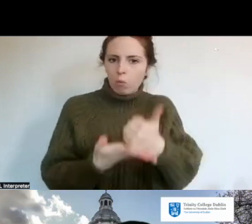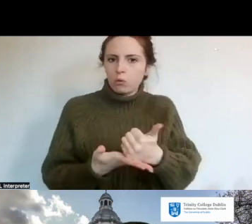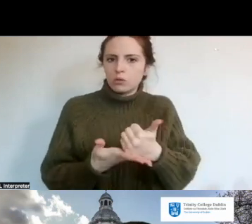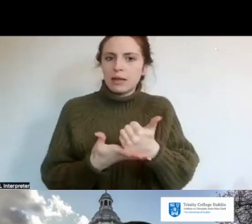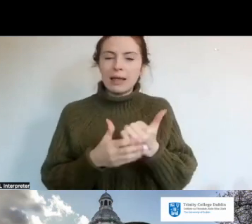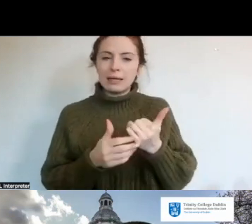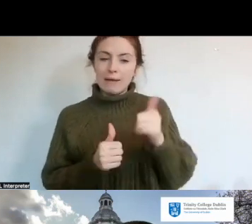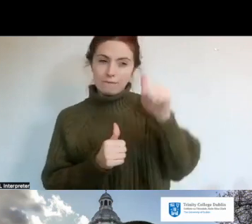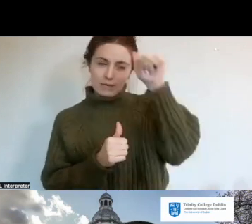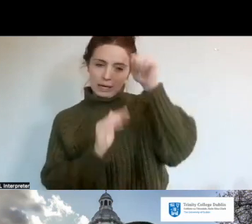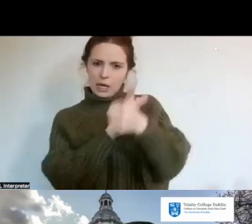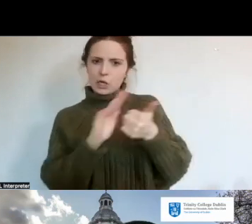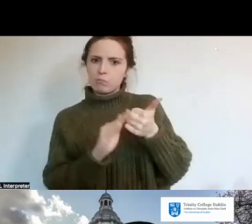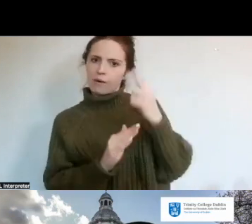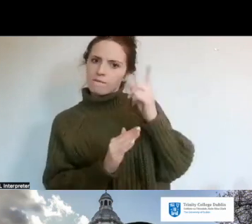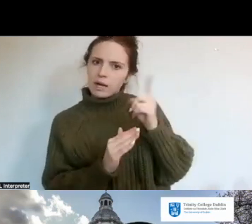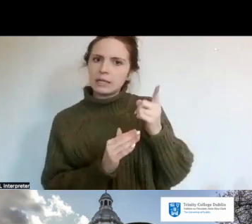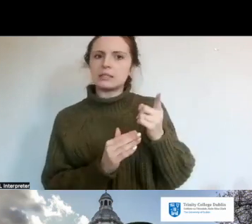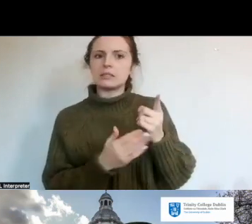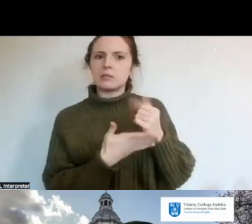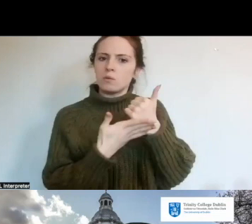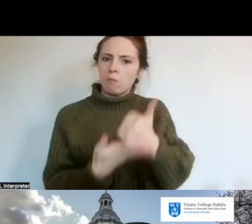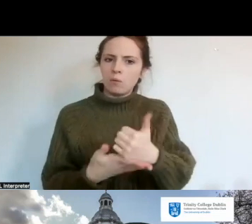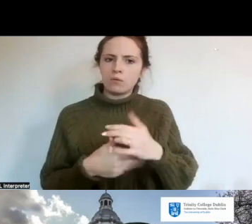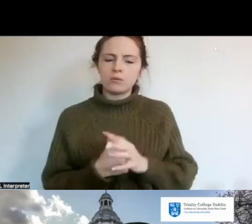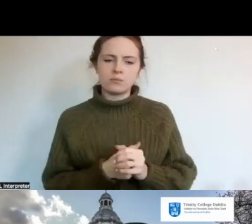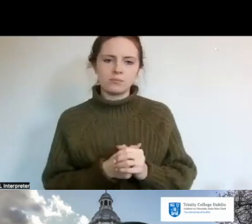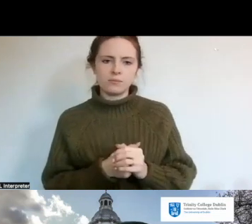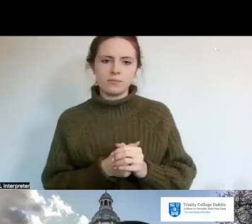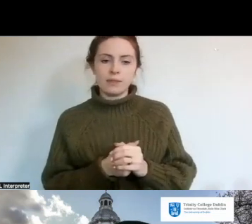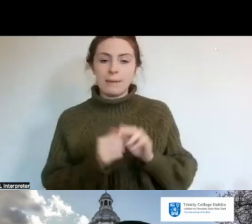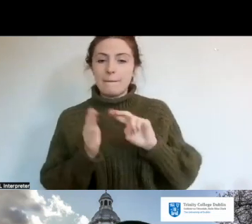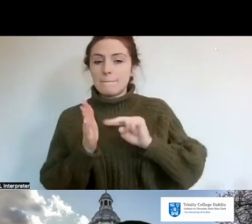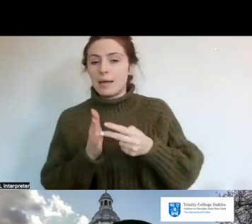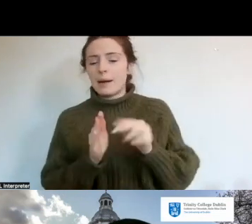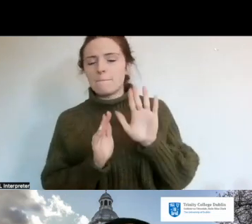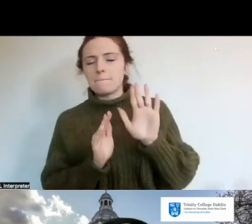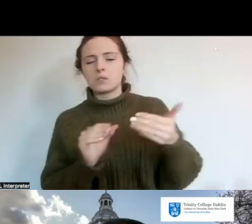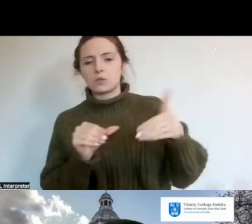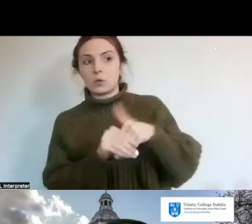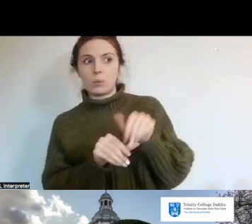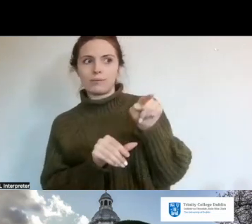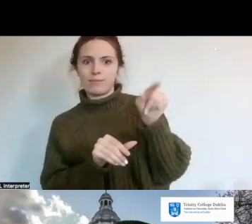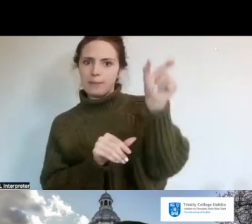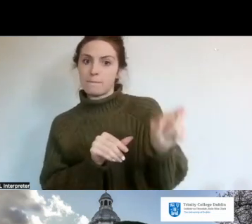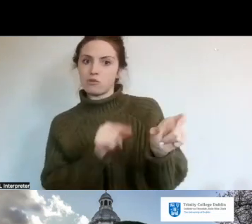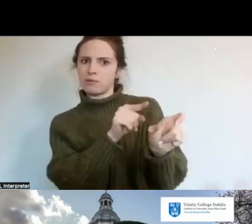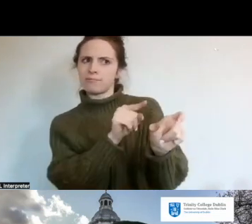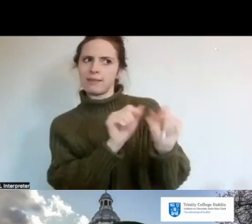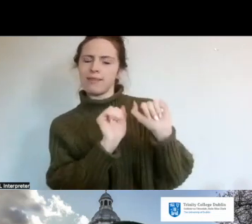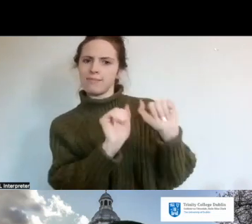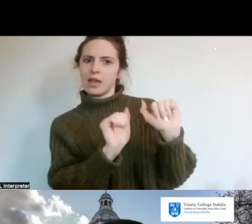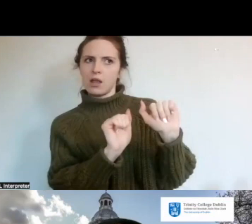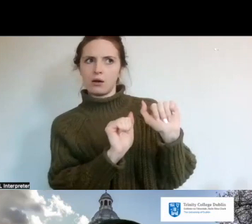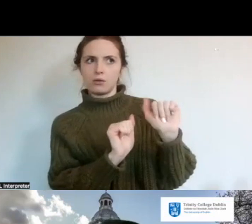around the person. And centrally also is planning must include the voice of the person with intellectual disability. So that's what we saw from the